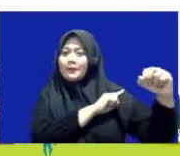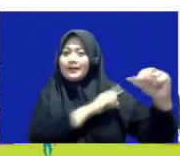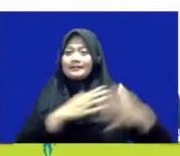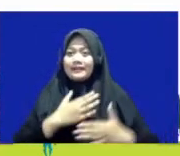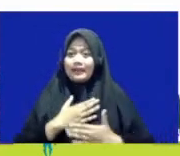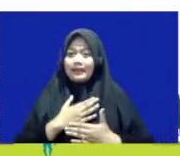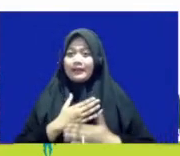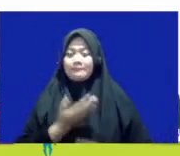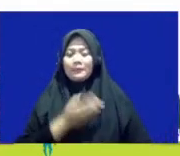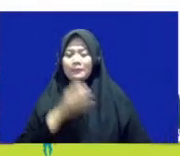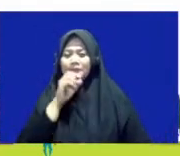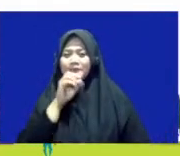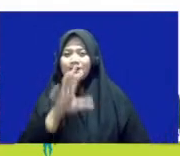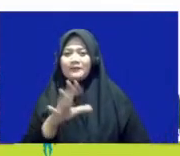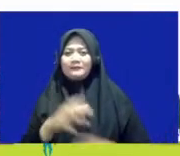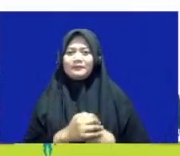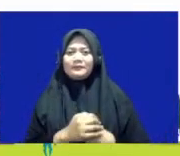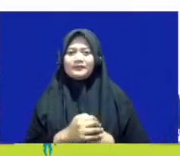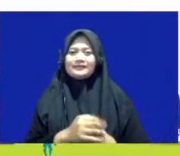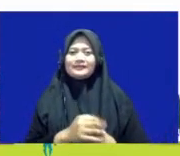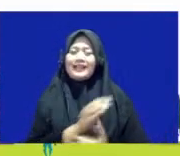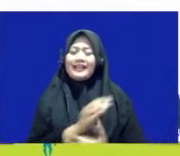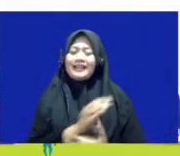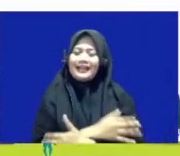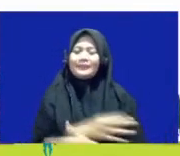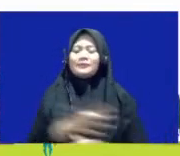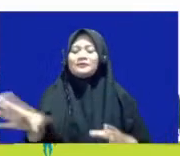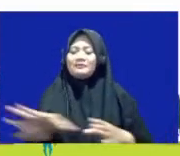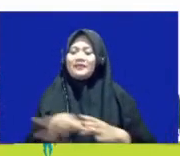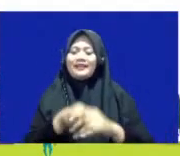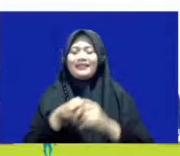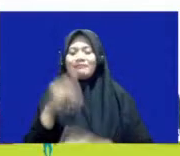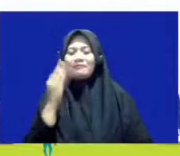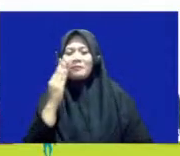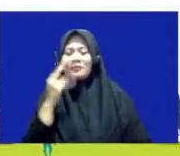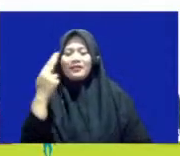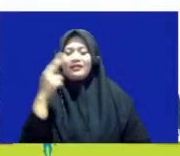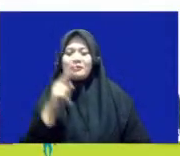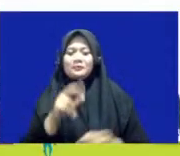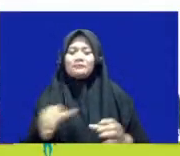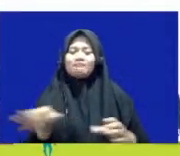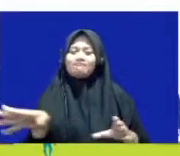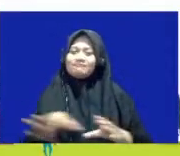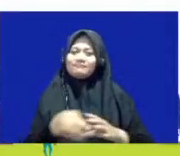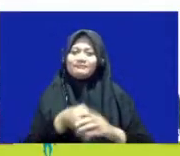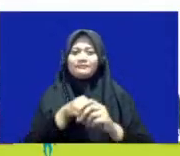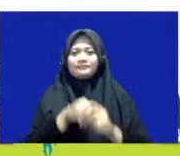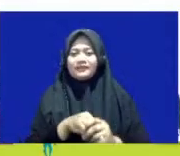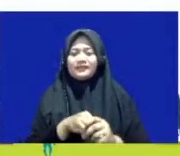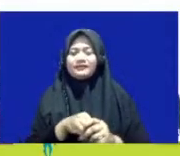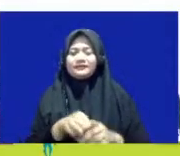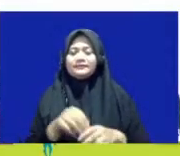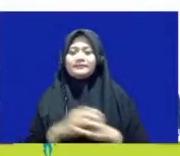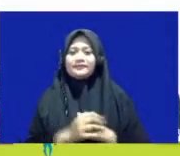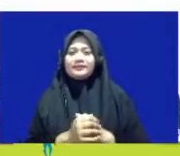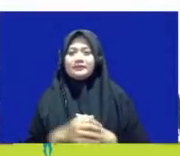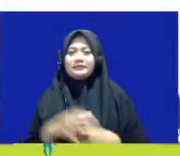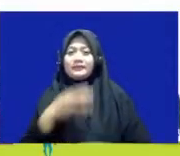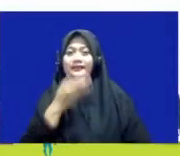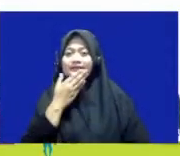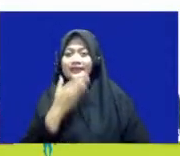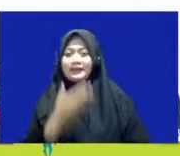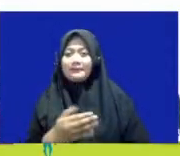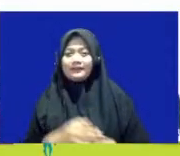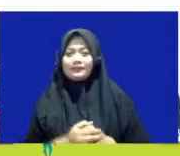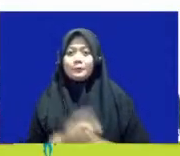But let me take this opportunity also to congratulate the two countries for their demonstrated leadership